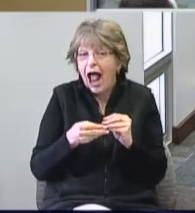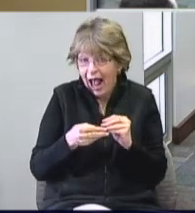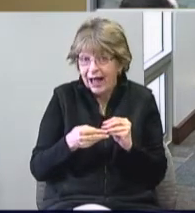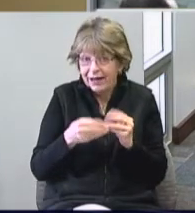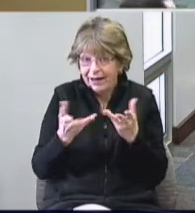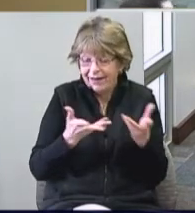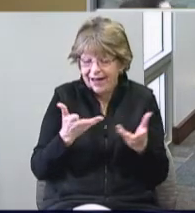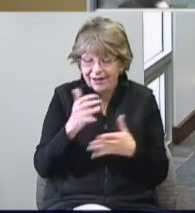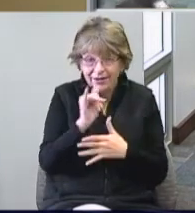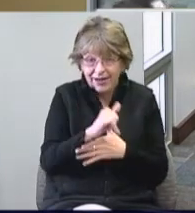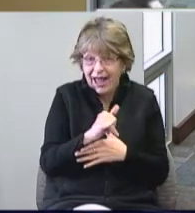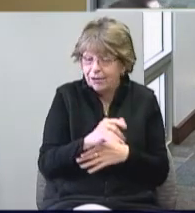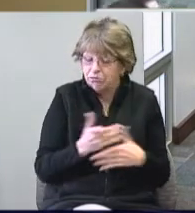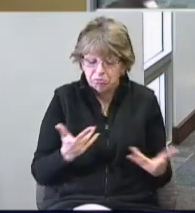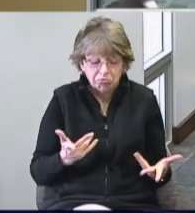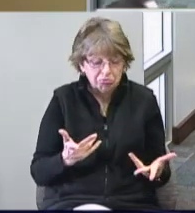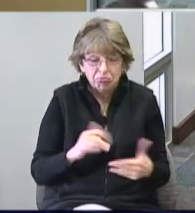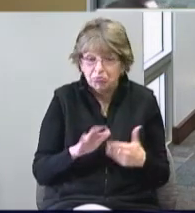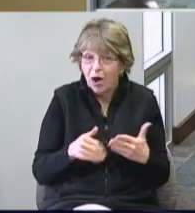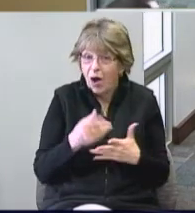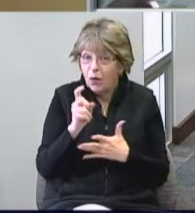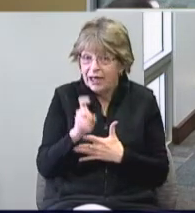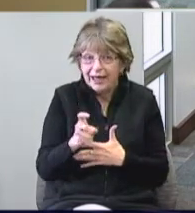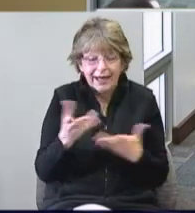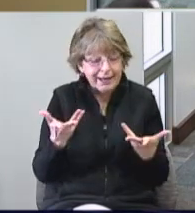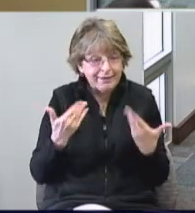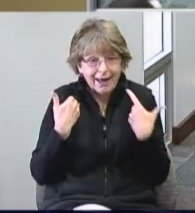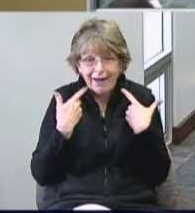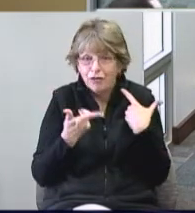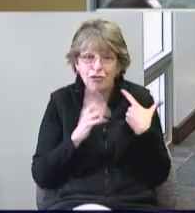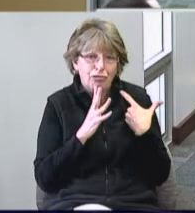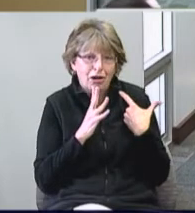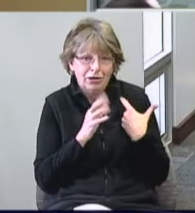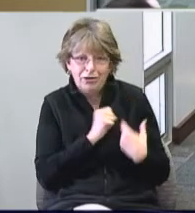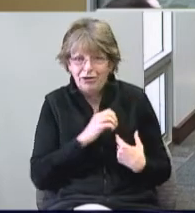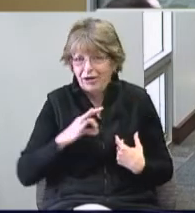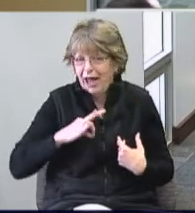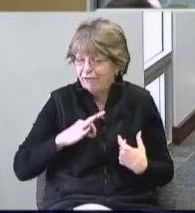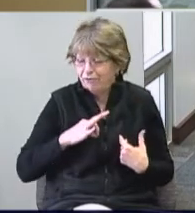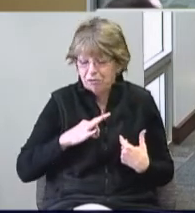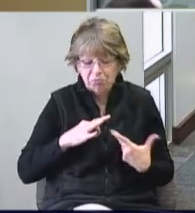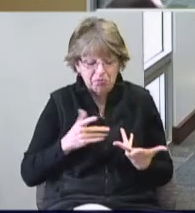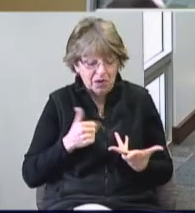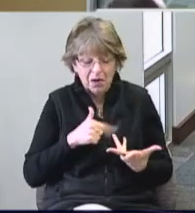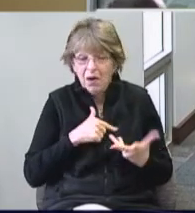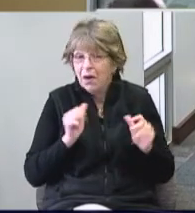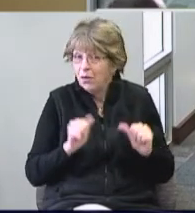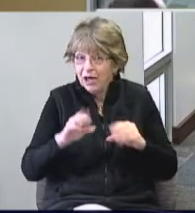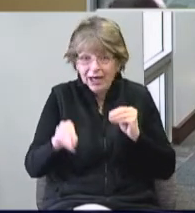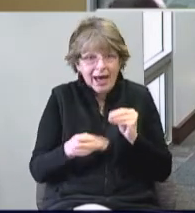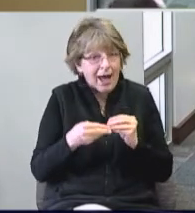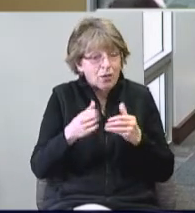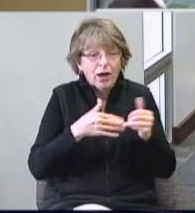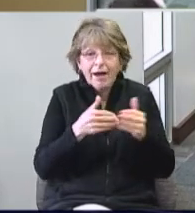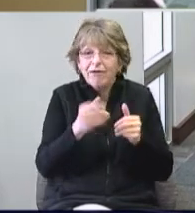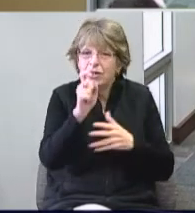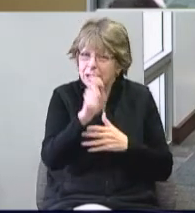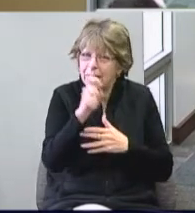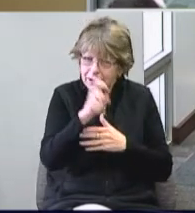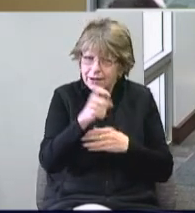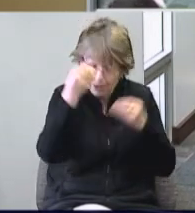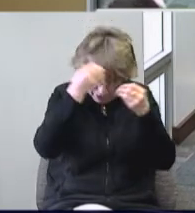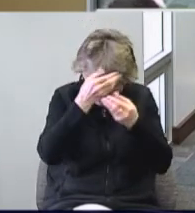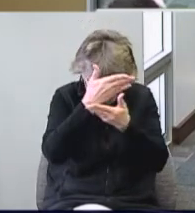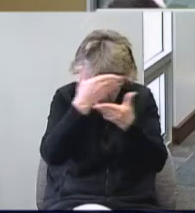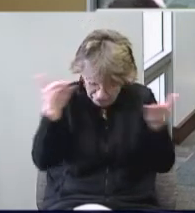So you just need to coordinate that with staff, and we can add anything to utility bills we need to. So we just try